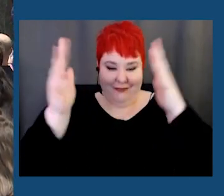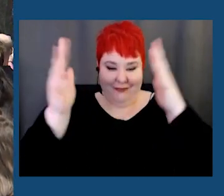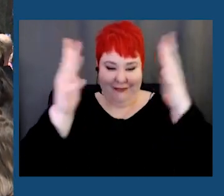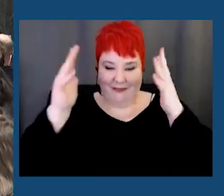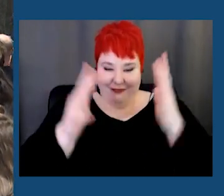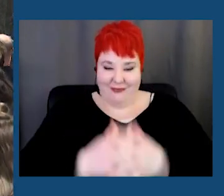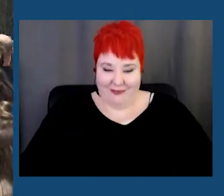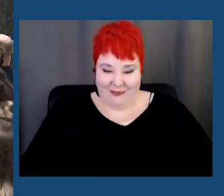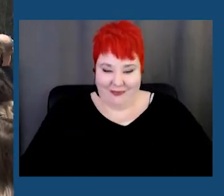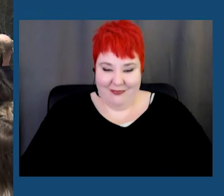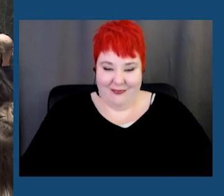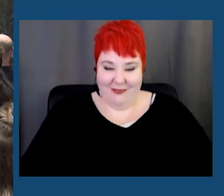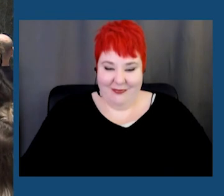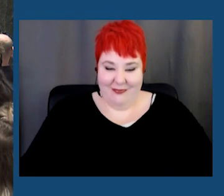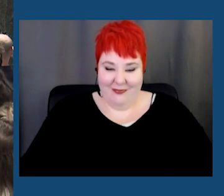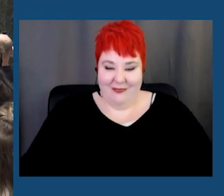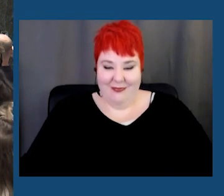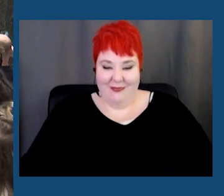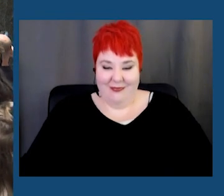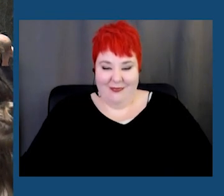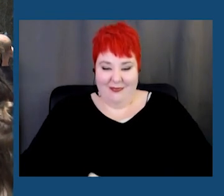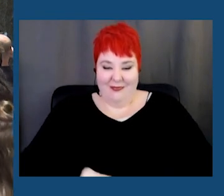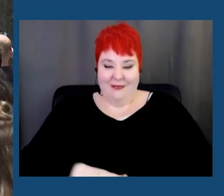Thank you. Thanks for being